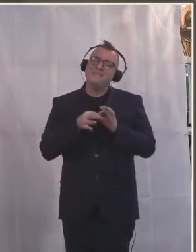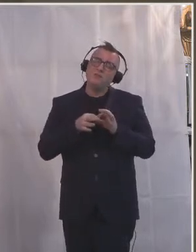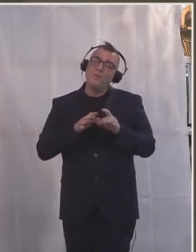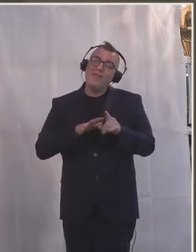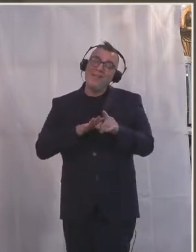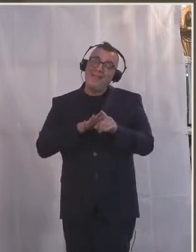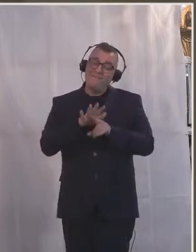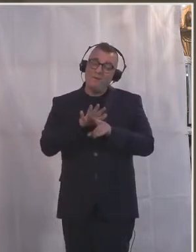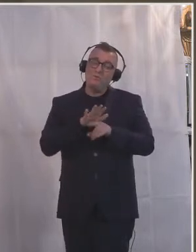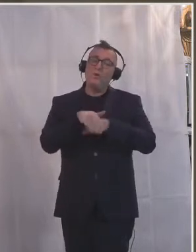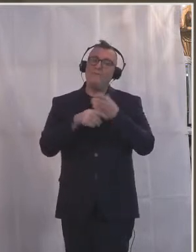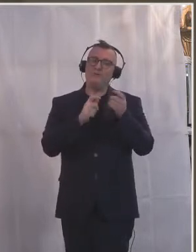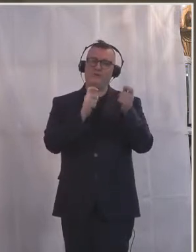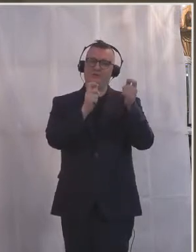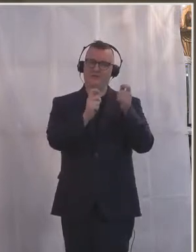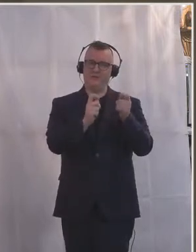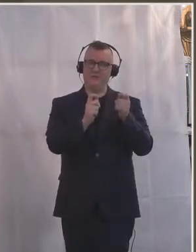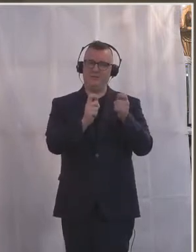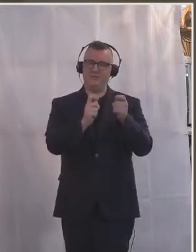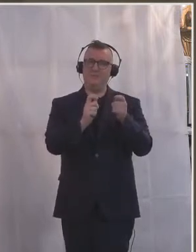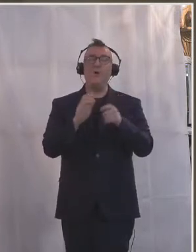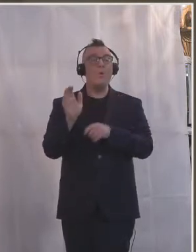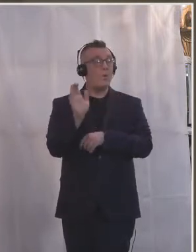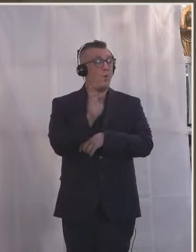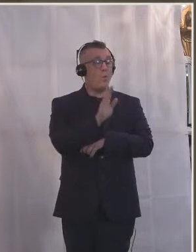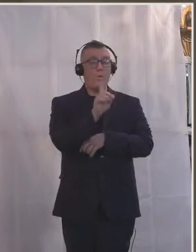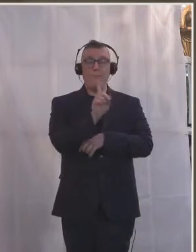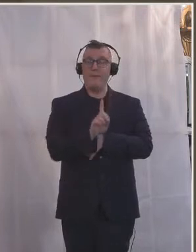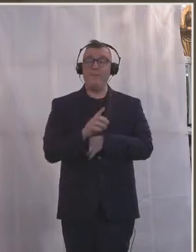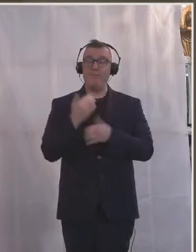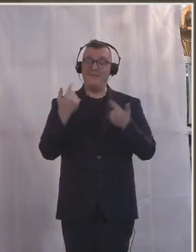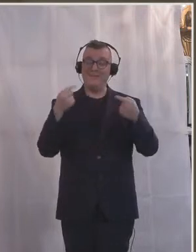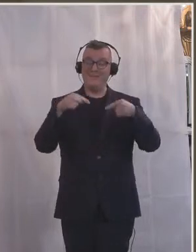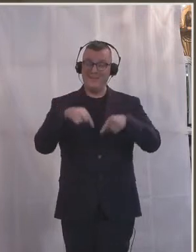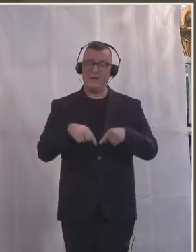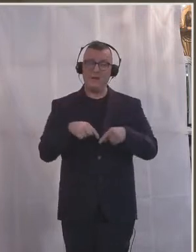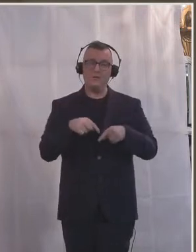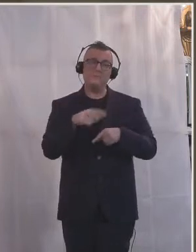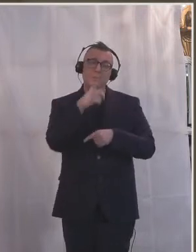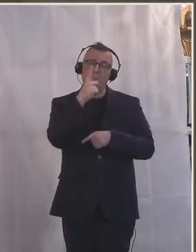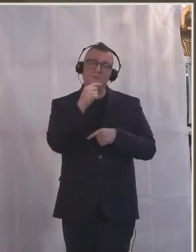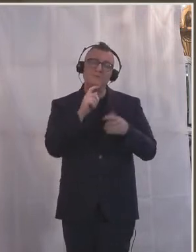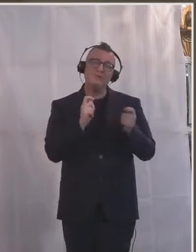to change something, and every single one of us in this room has the ability to change.